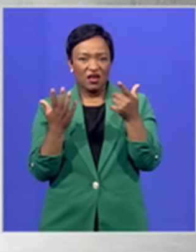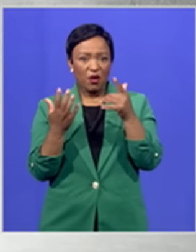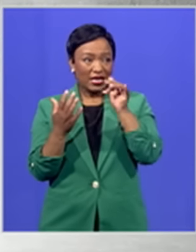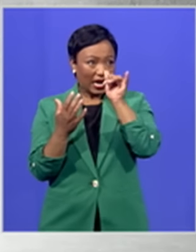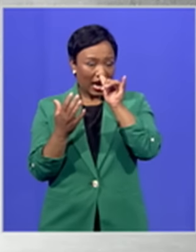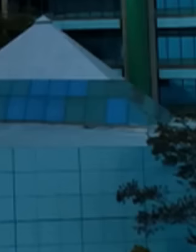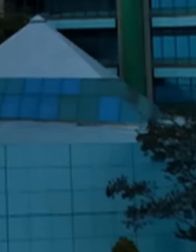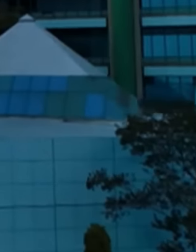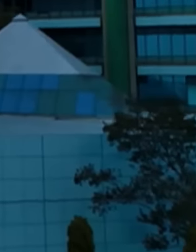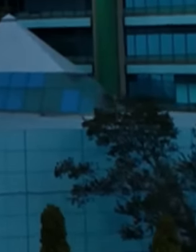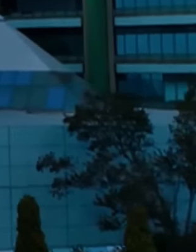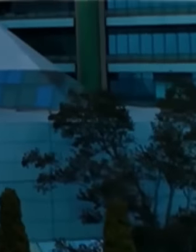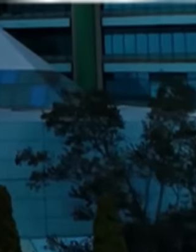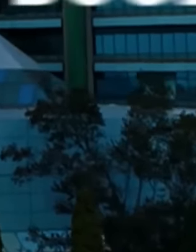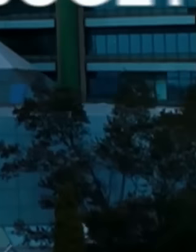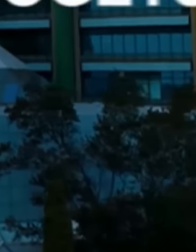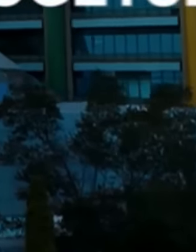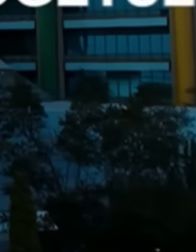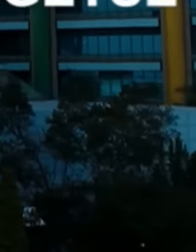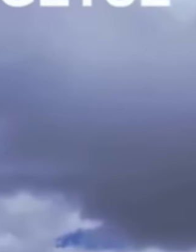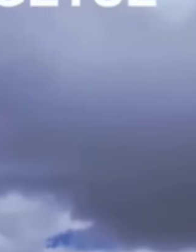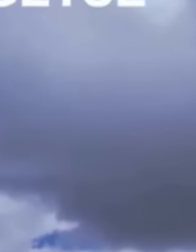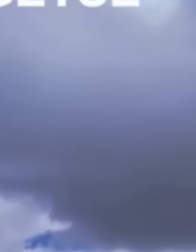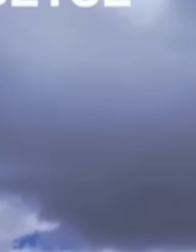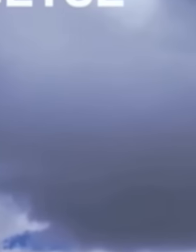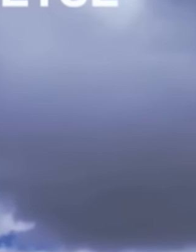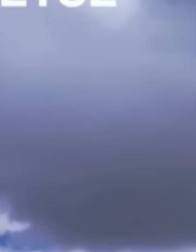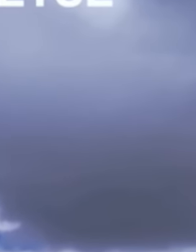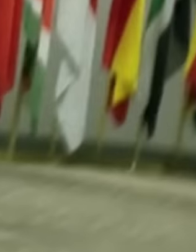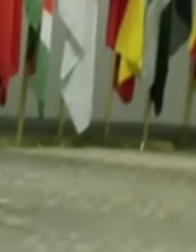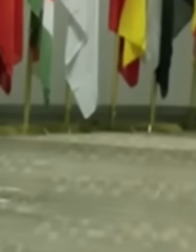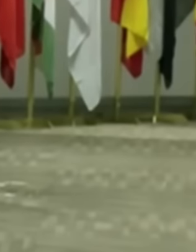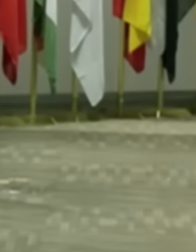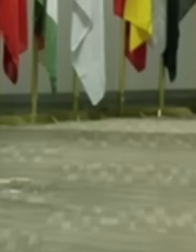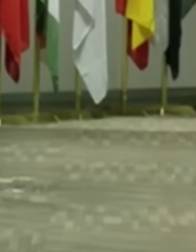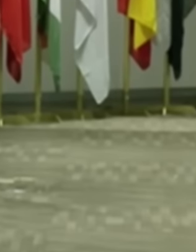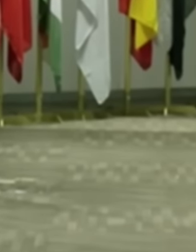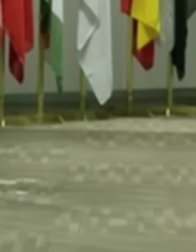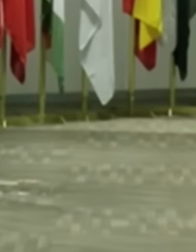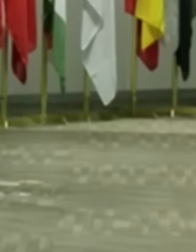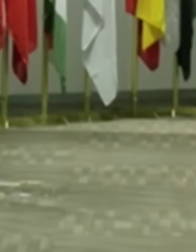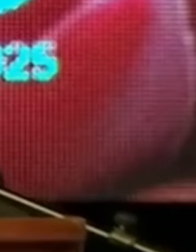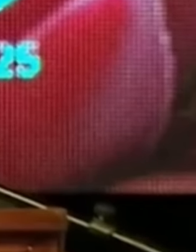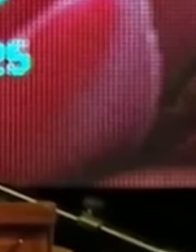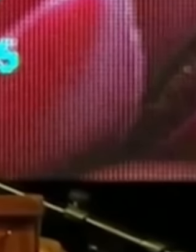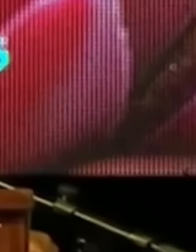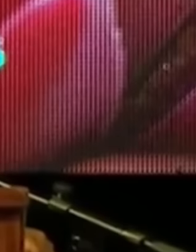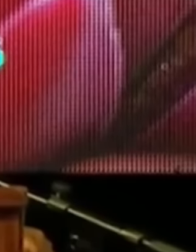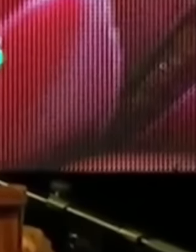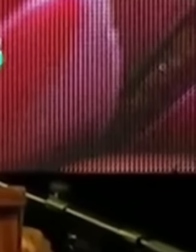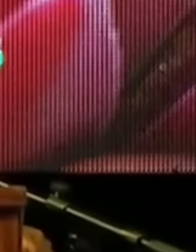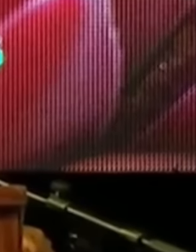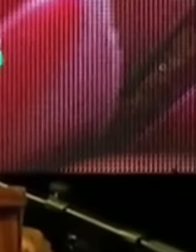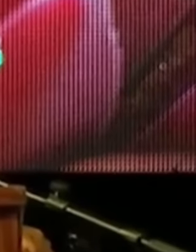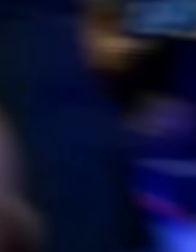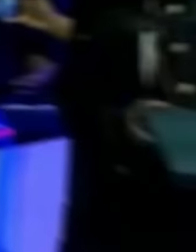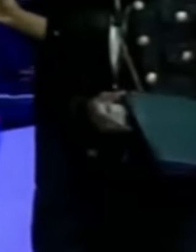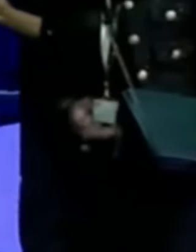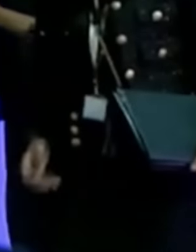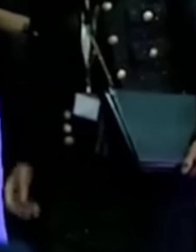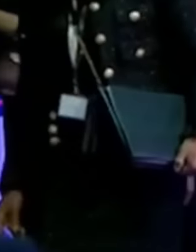crime. Mo kgweding ya Dibatsela lefatshe ka moka le tla be le tsepareditše matlho go Afrika Borwa gomme SABC e